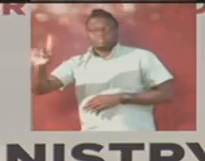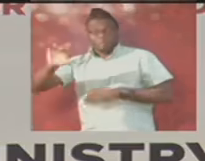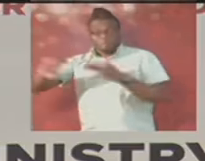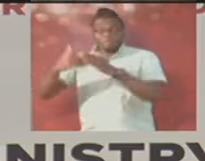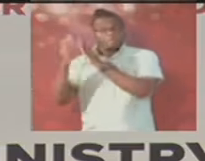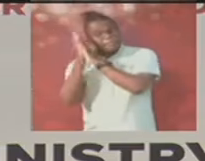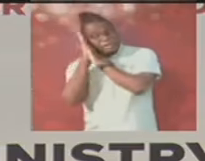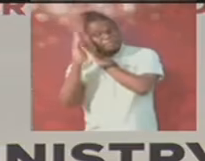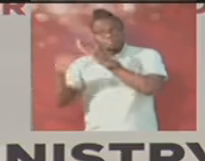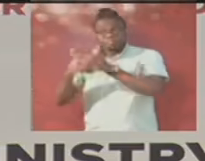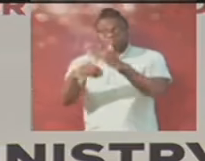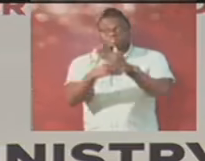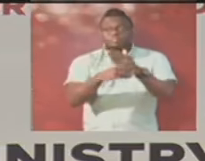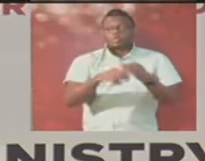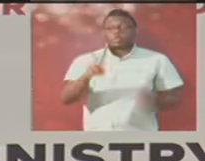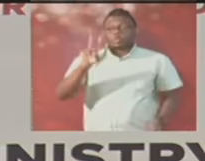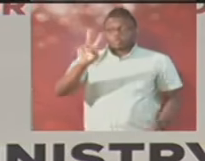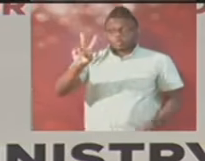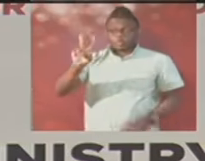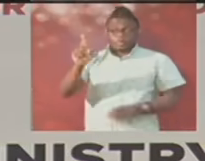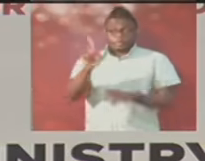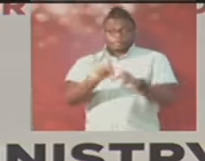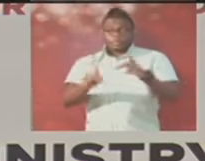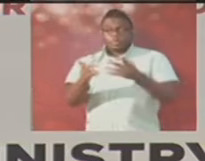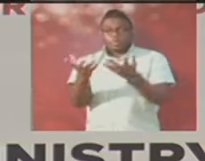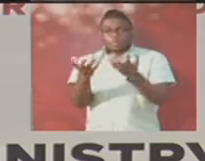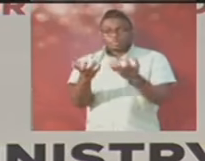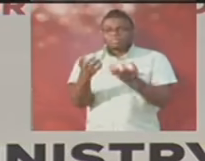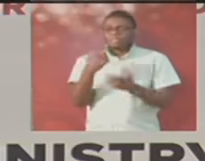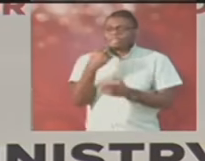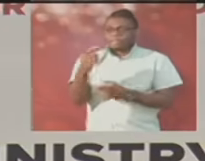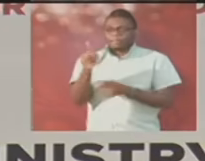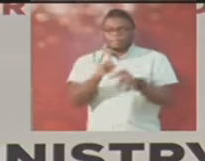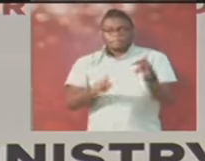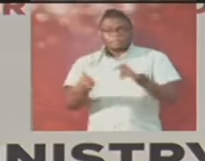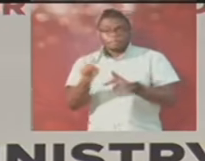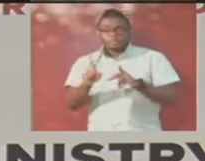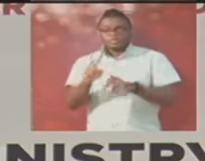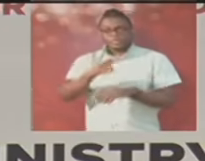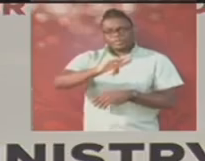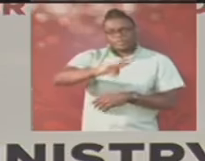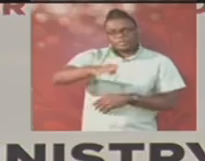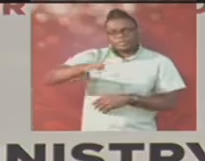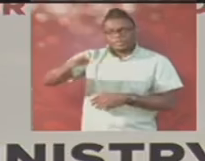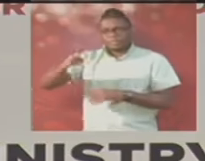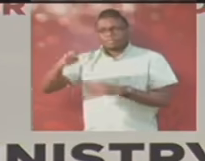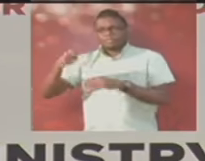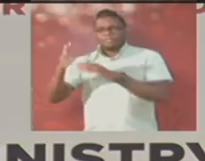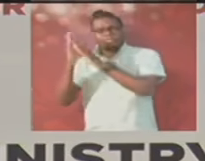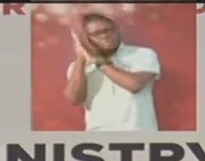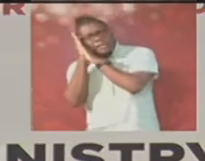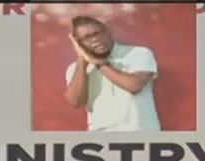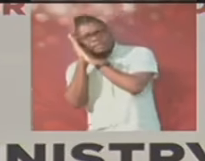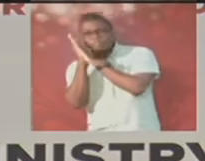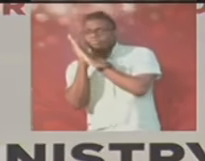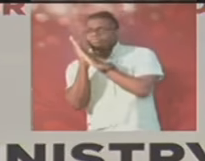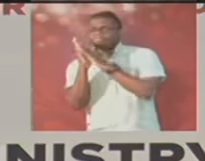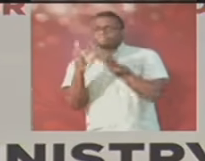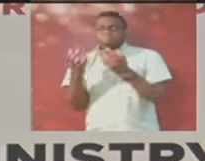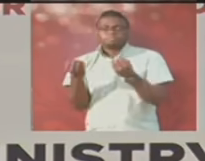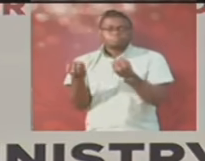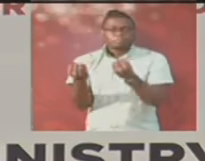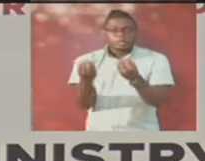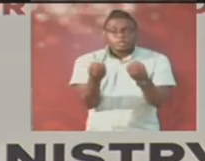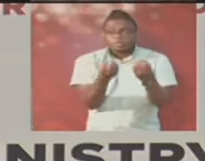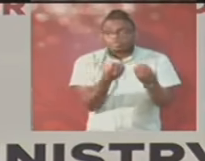members of the population that the bed status is dynamic. It is based on a supply-demand equation, and